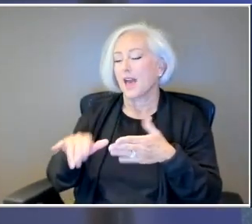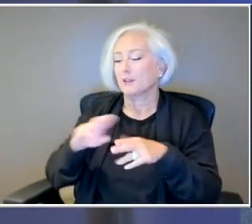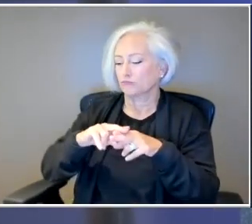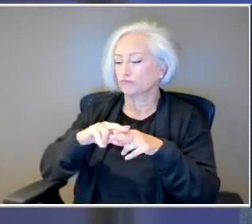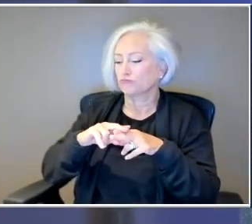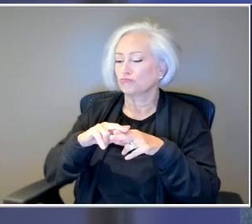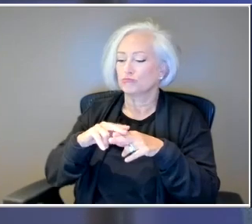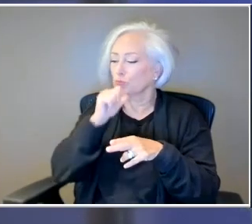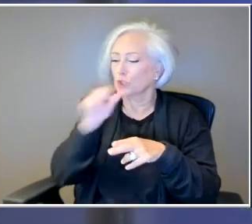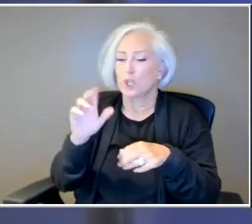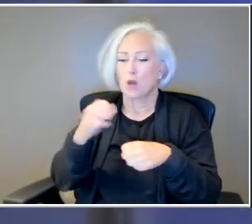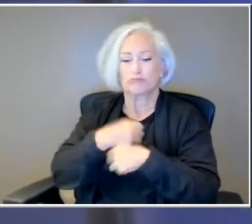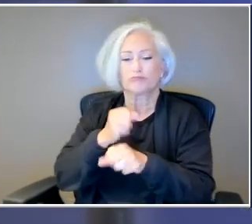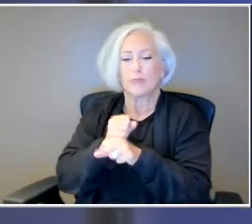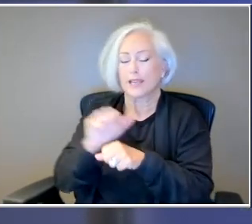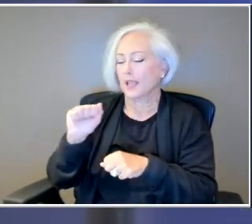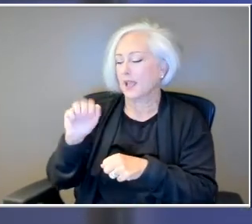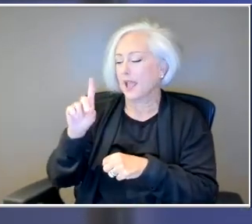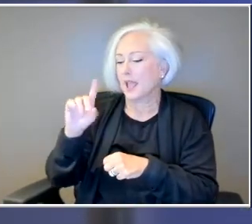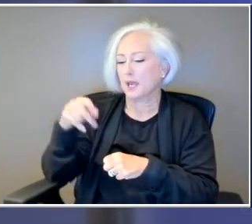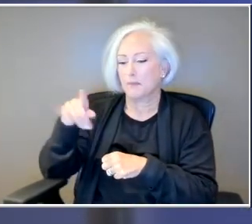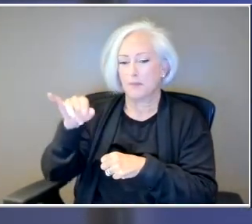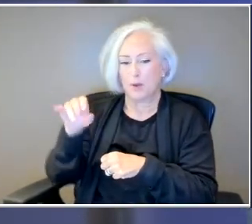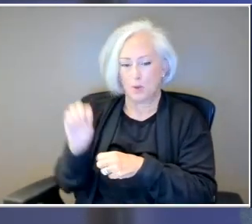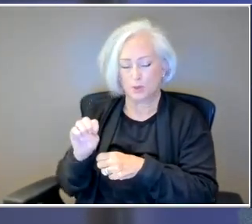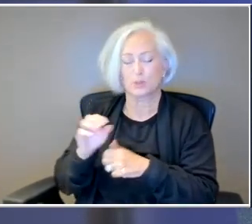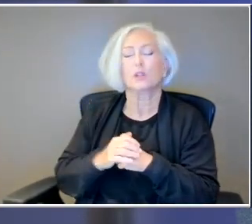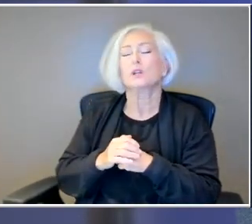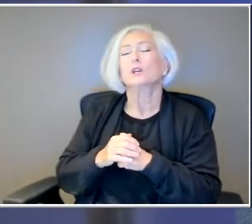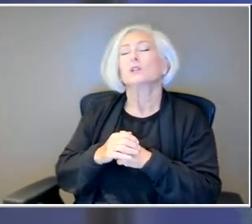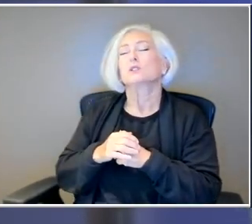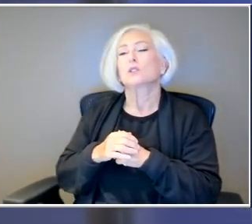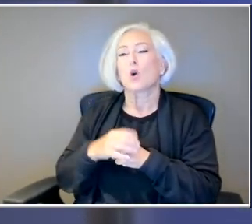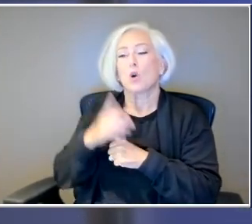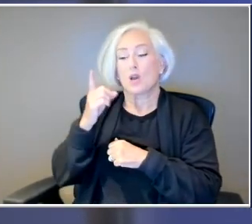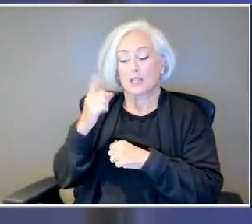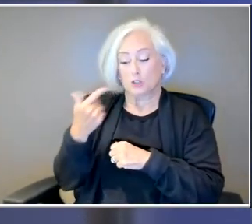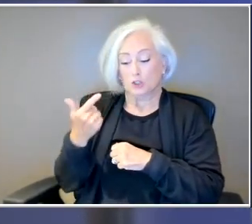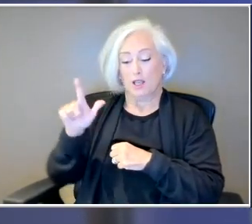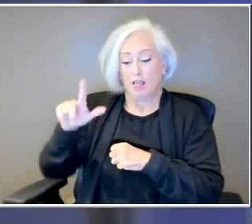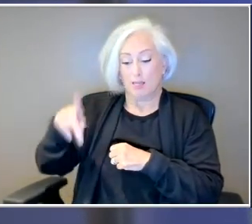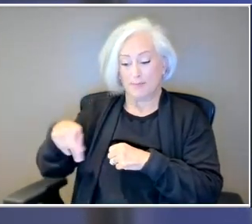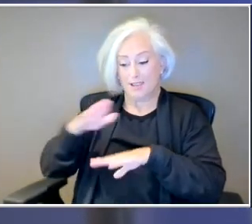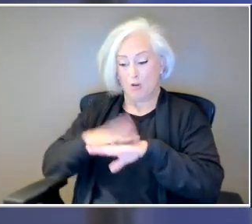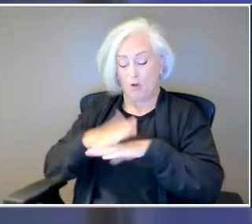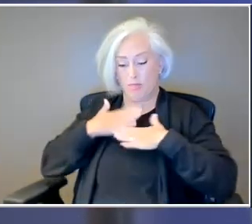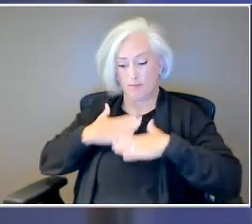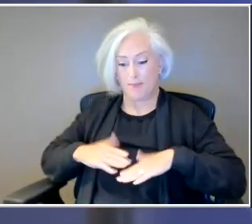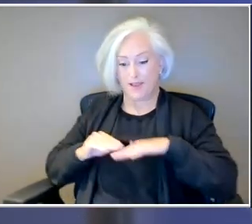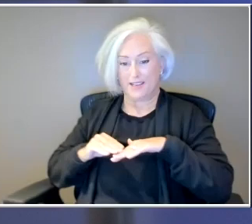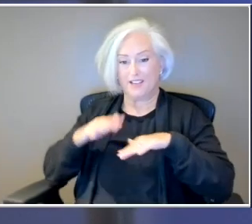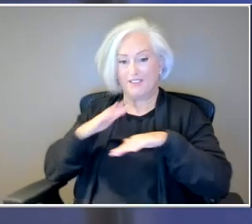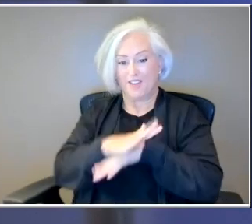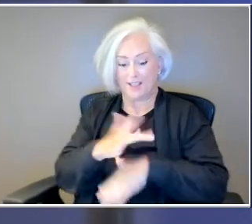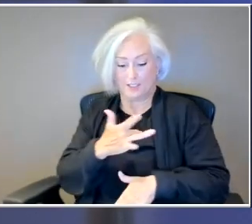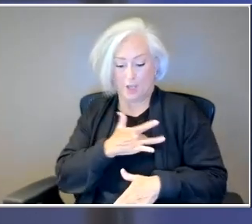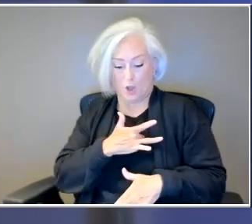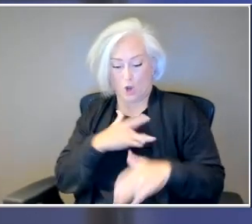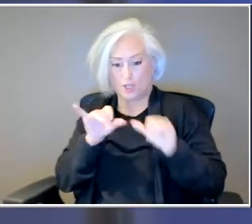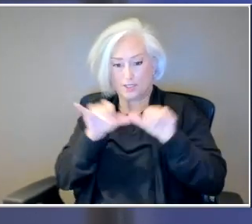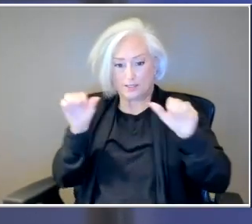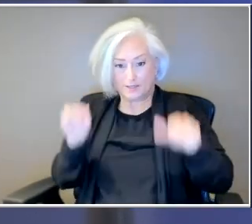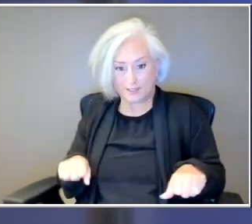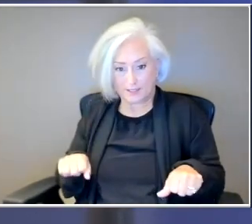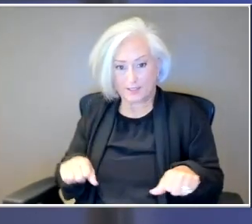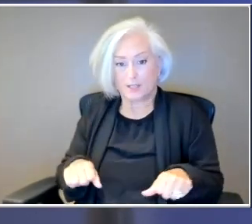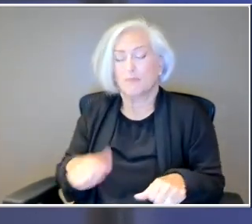some really pleiotropic effects of GLP-1 on different systems of the body. For example, it helps the cardiovascular system. There's the